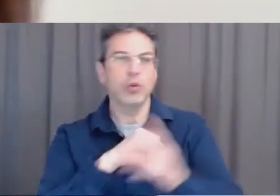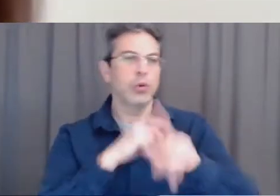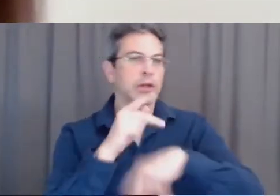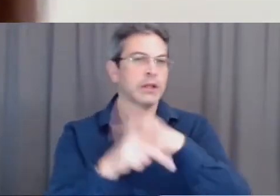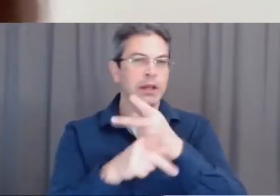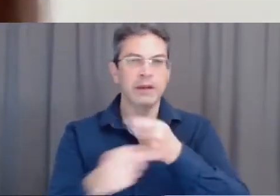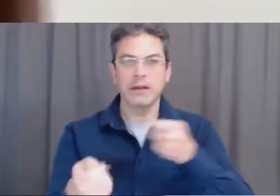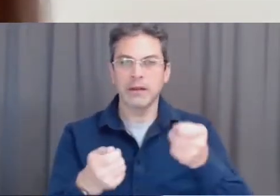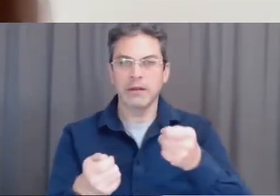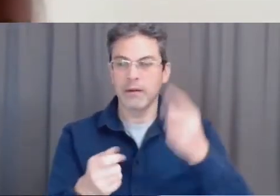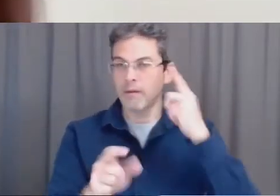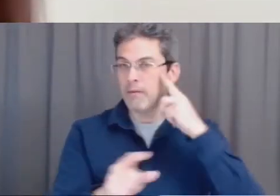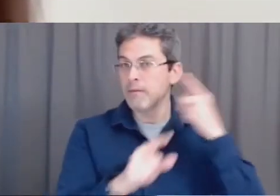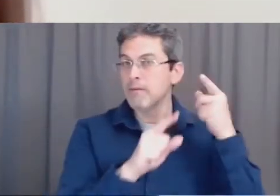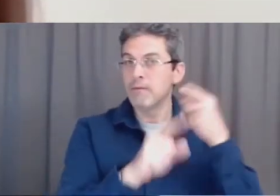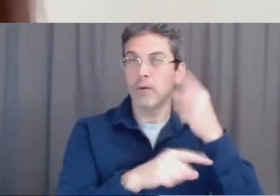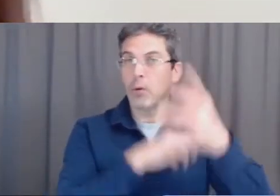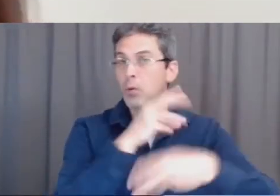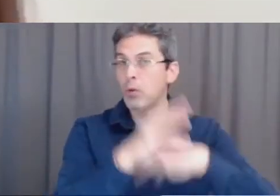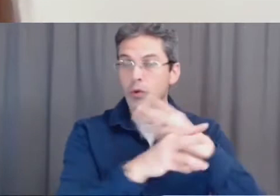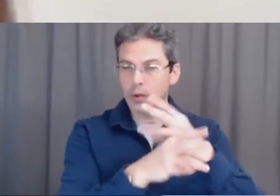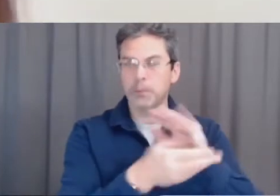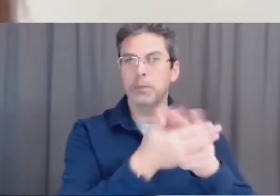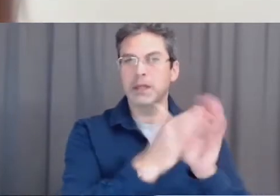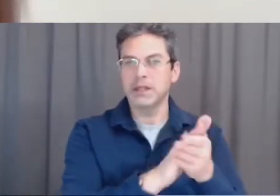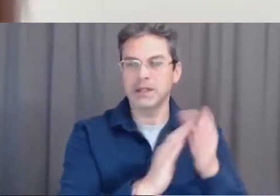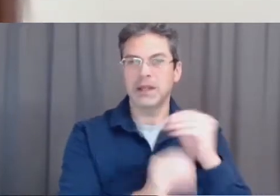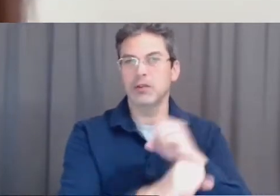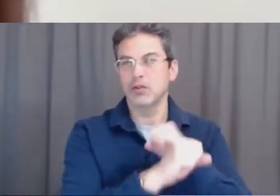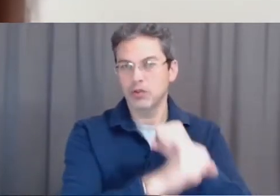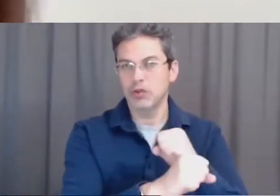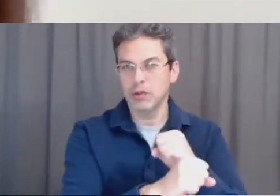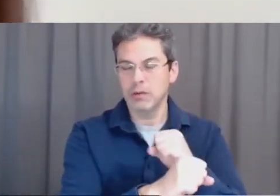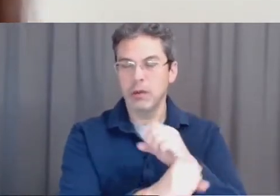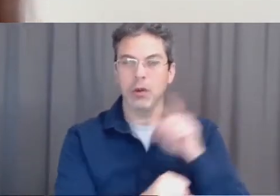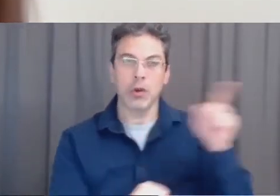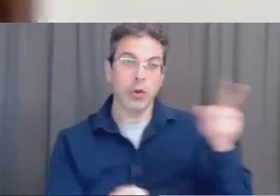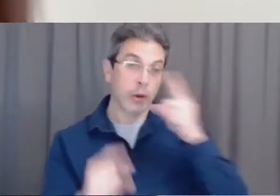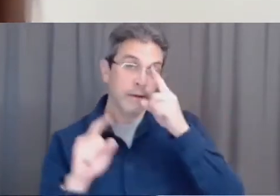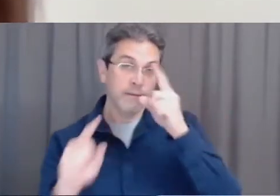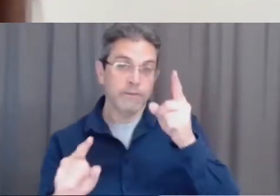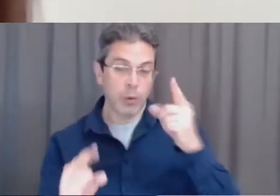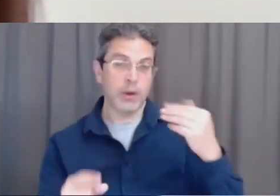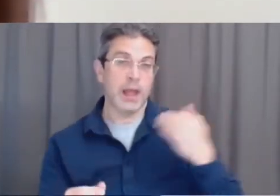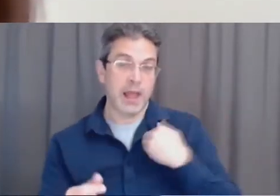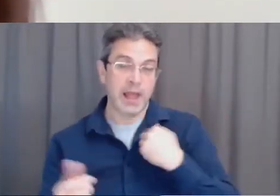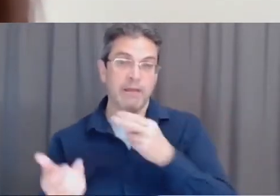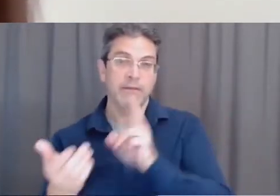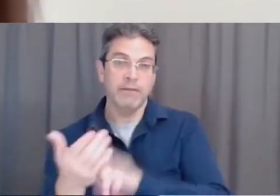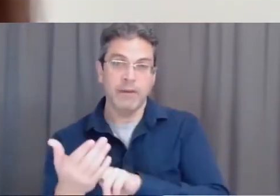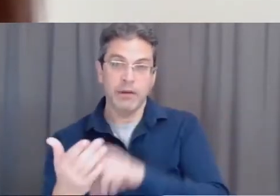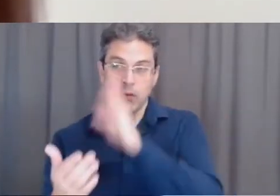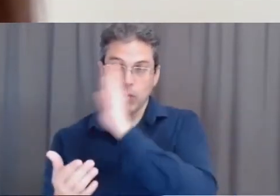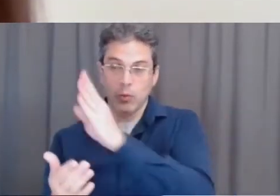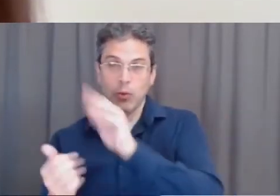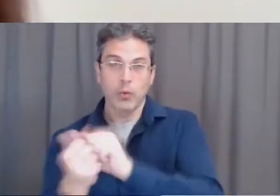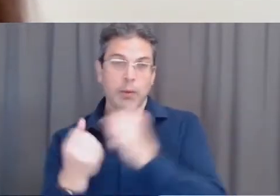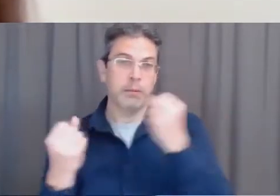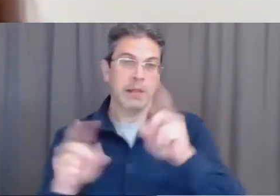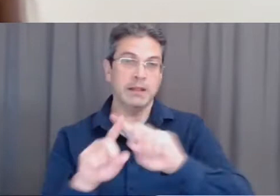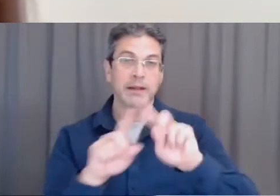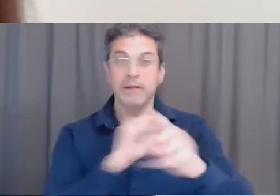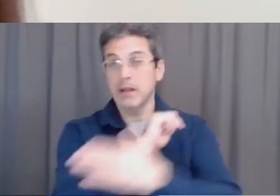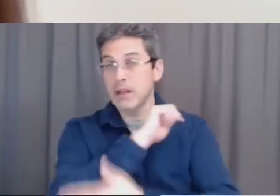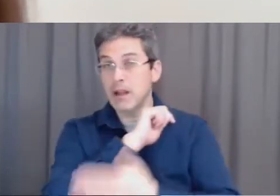peace and security. It, in general, has a focus on multilateralism, connectivity, as I already mentioned, and